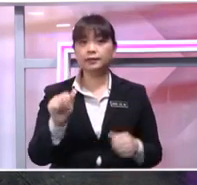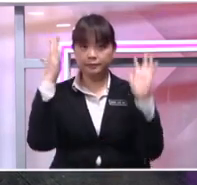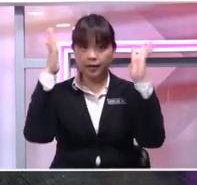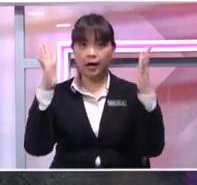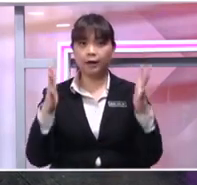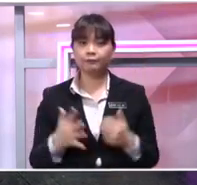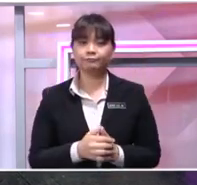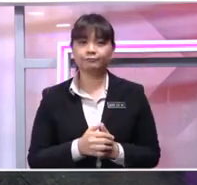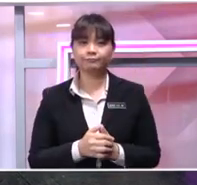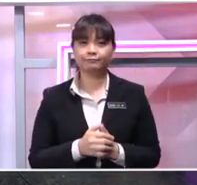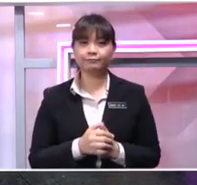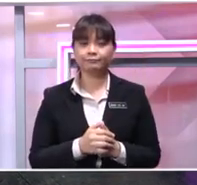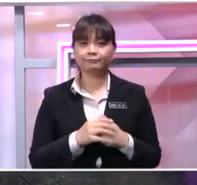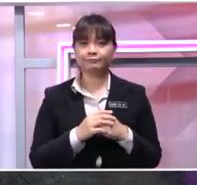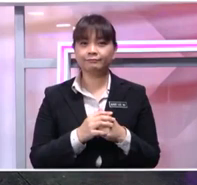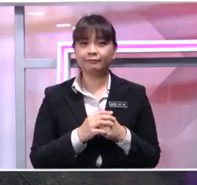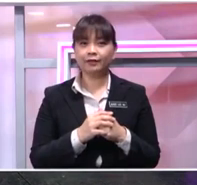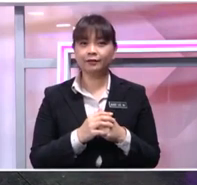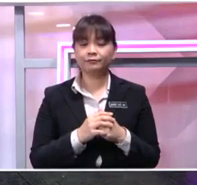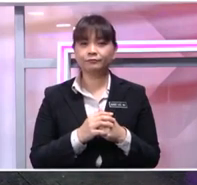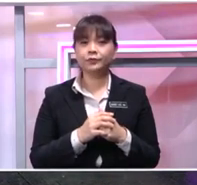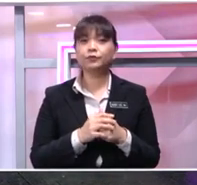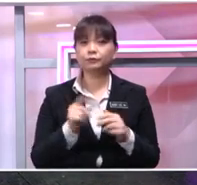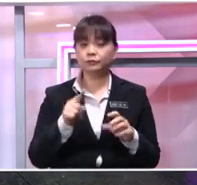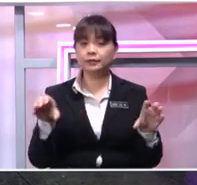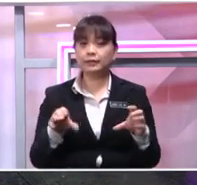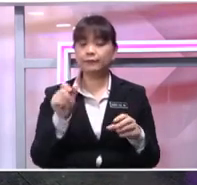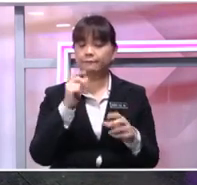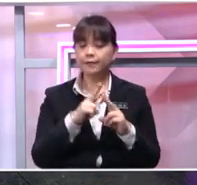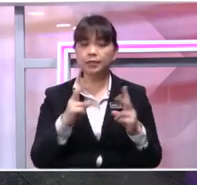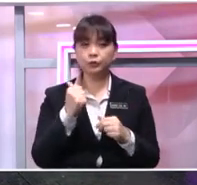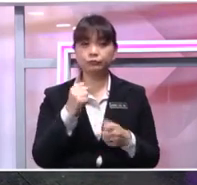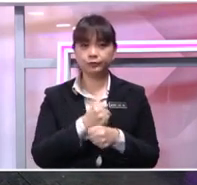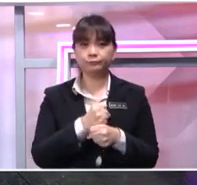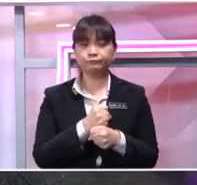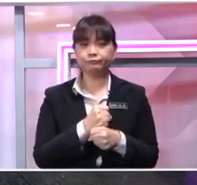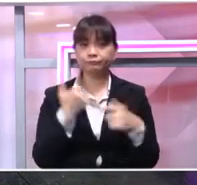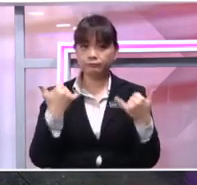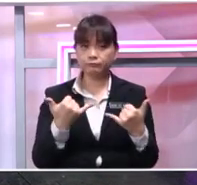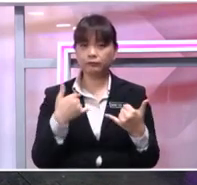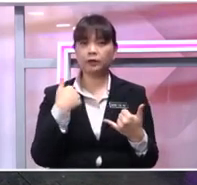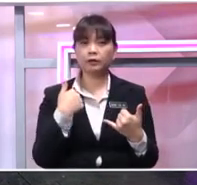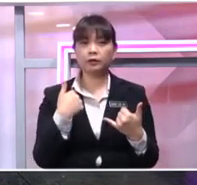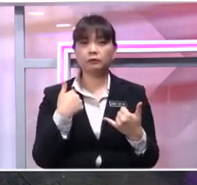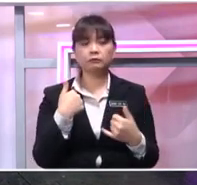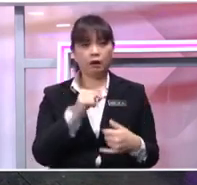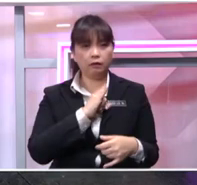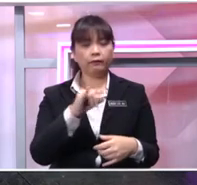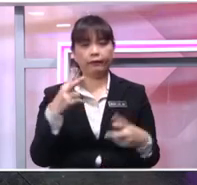of yourself, everyone. You should be proud of yourself. You did a very good job. Okay, teacher. Now, I have one question for you. What